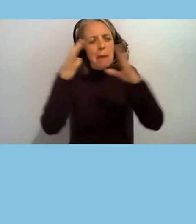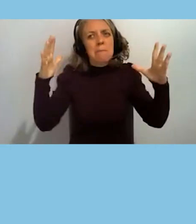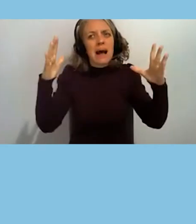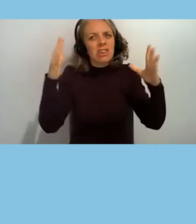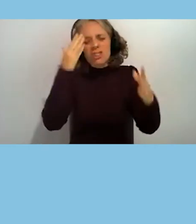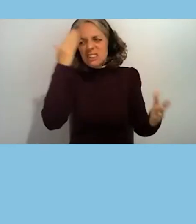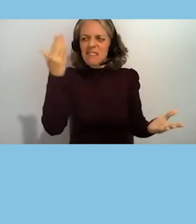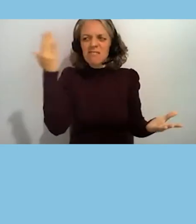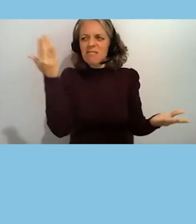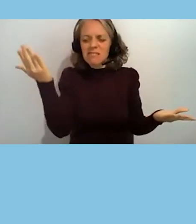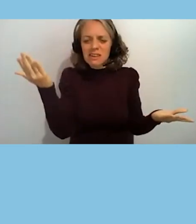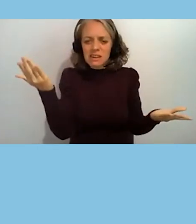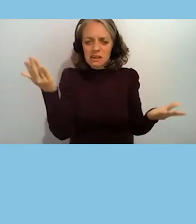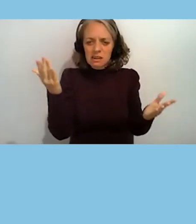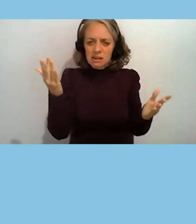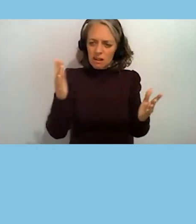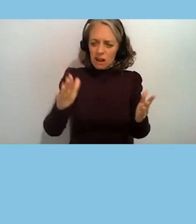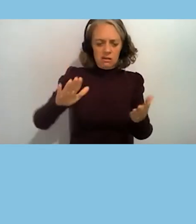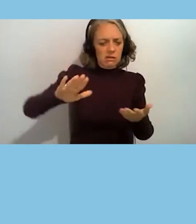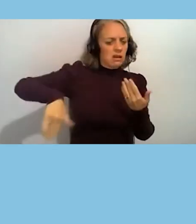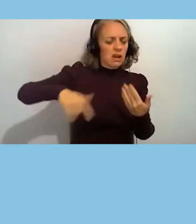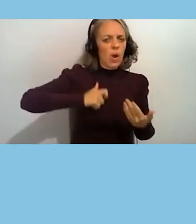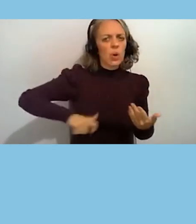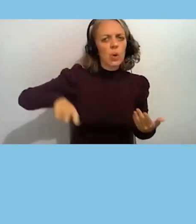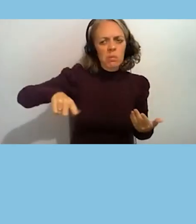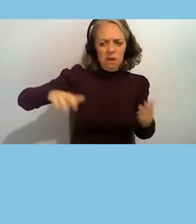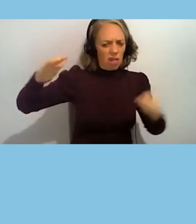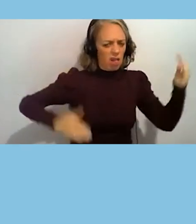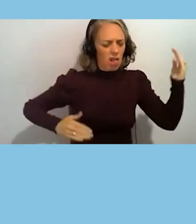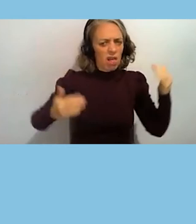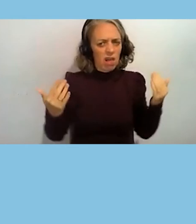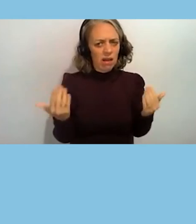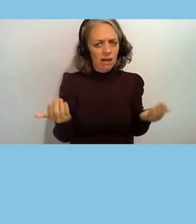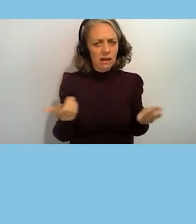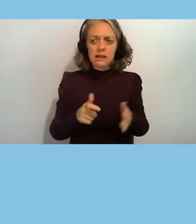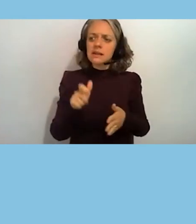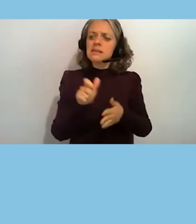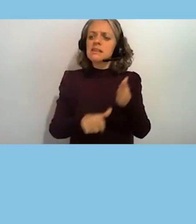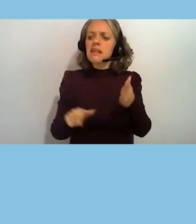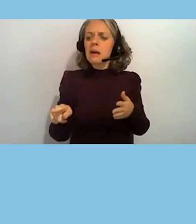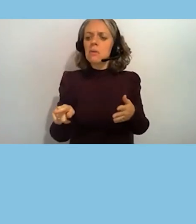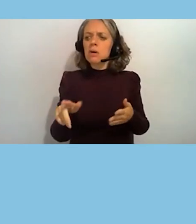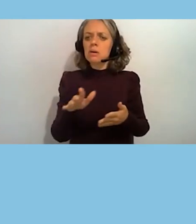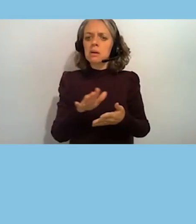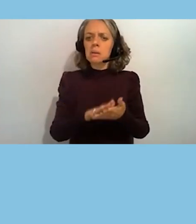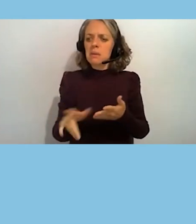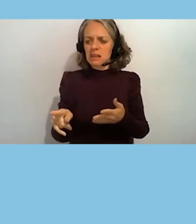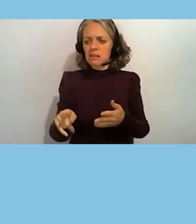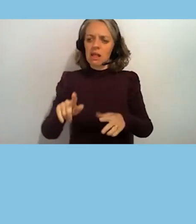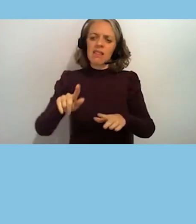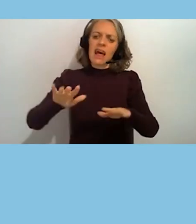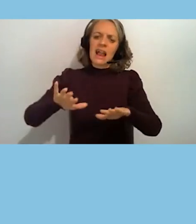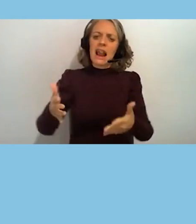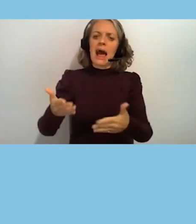unimaginative, even inhumane way. Disabled people are those who appear as having a lack of function,